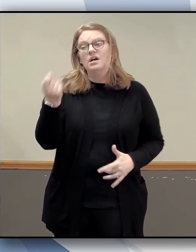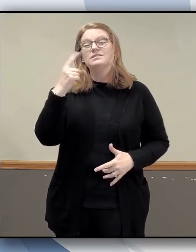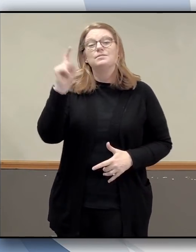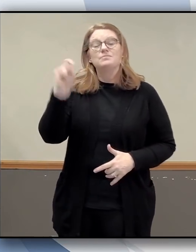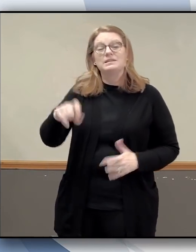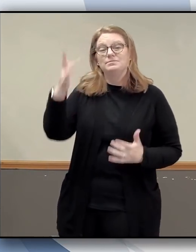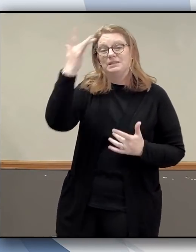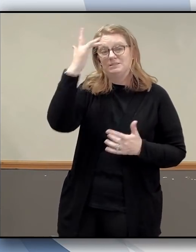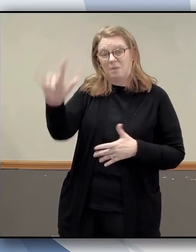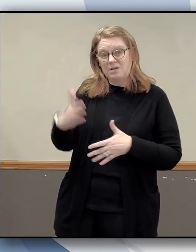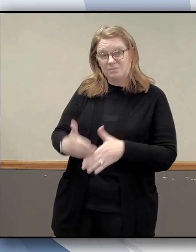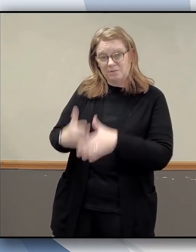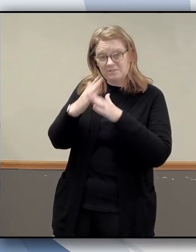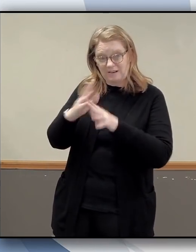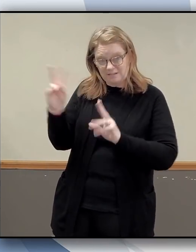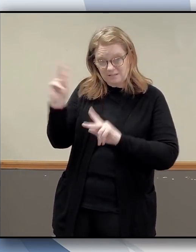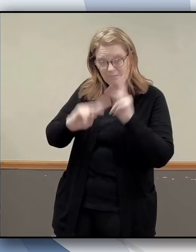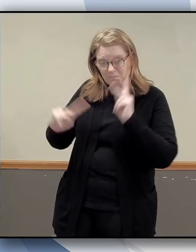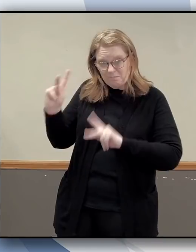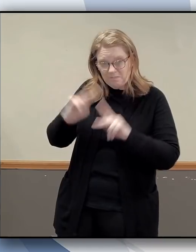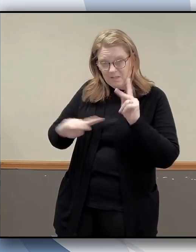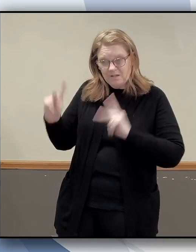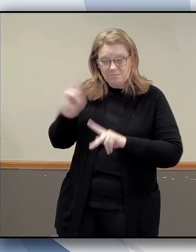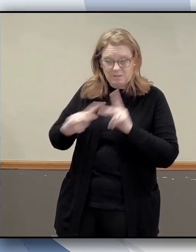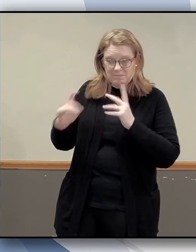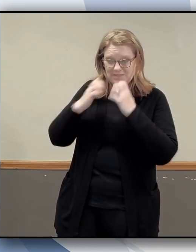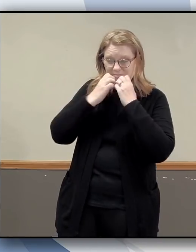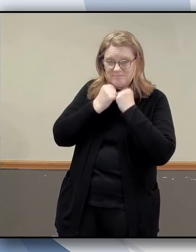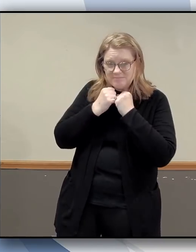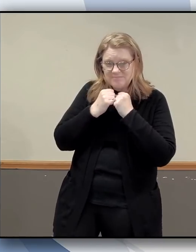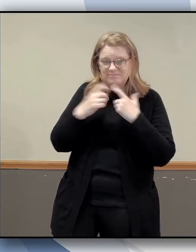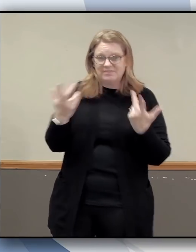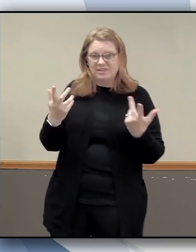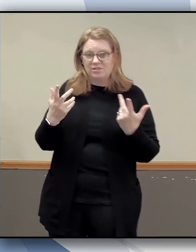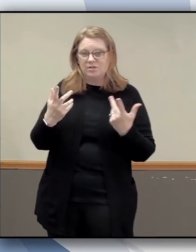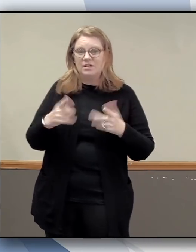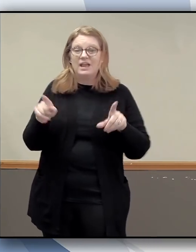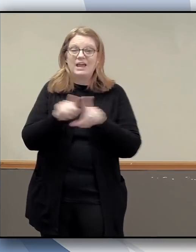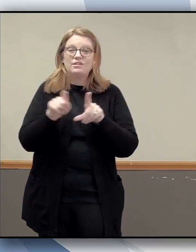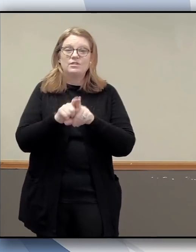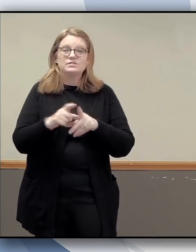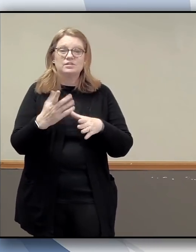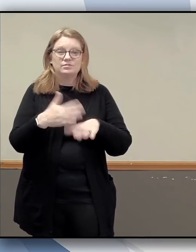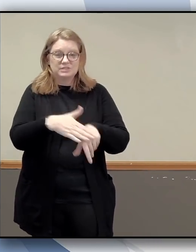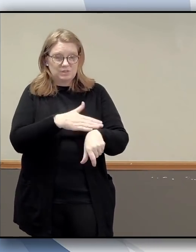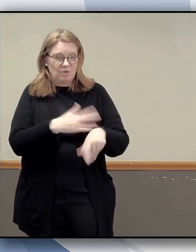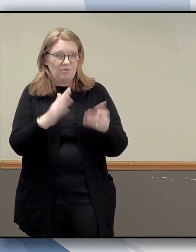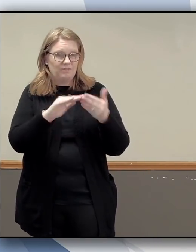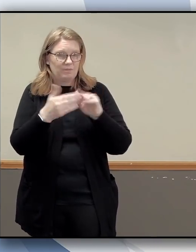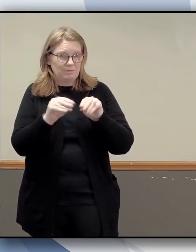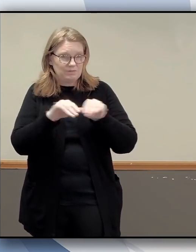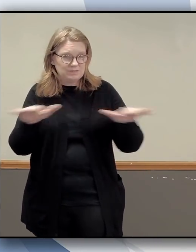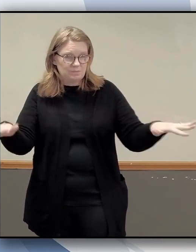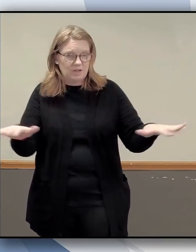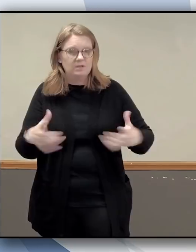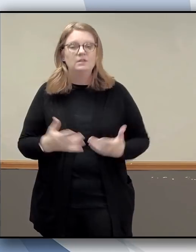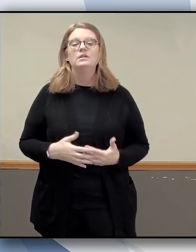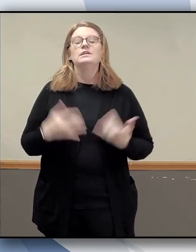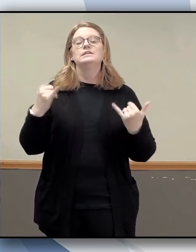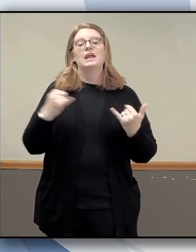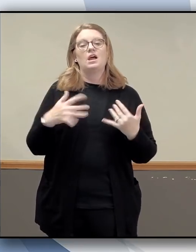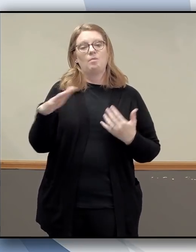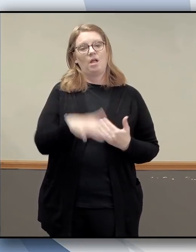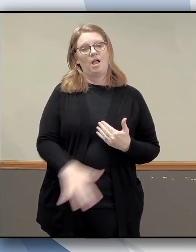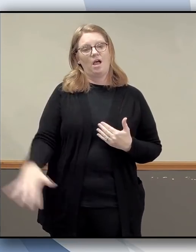but we also have to work to stop community spread because of the impacts of that. When we take a look across the state in terms